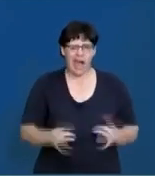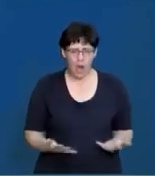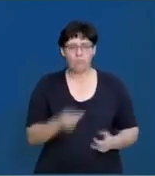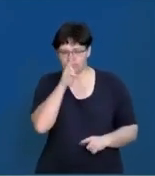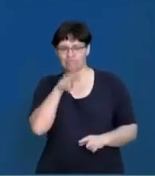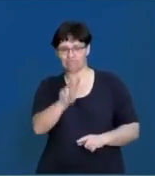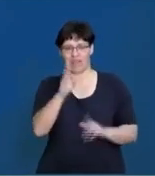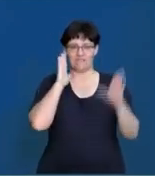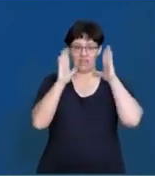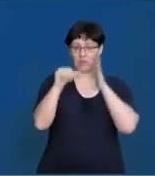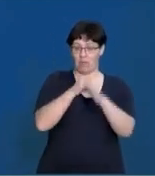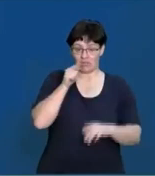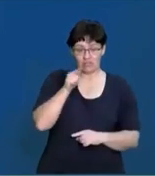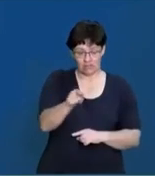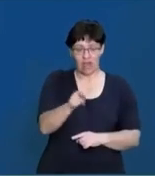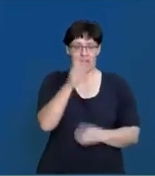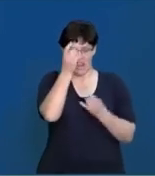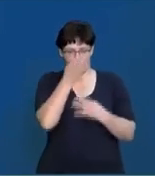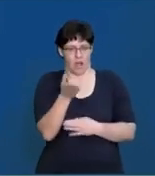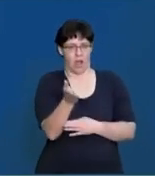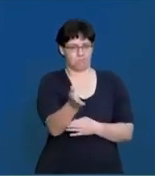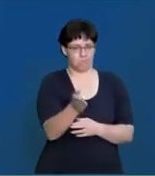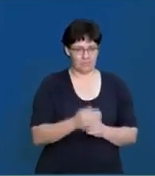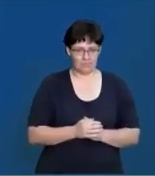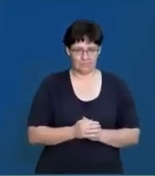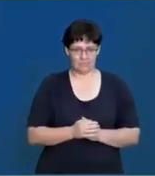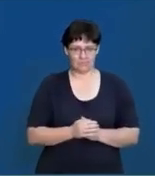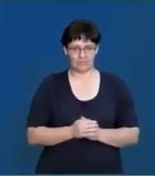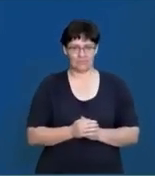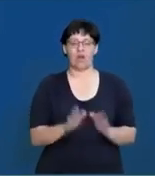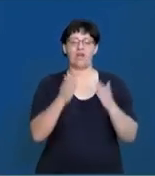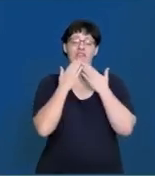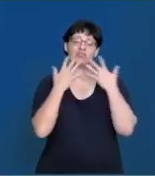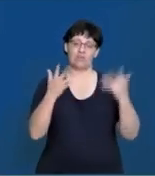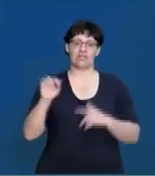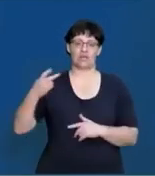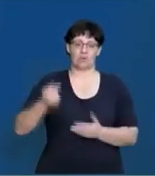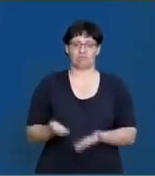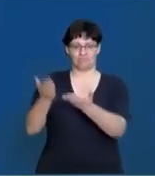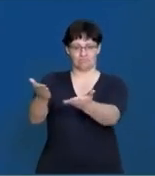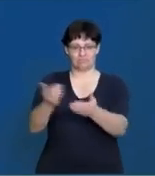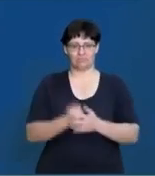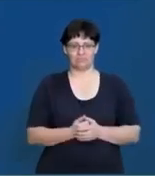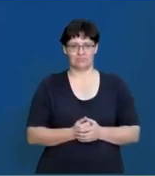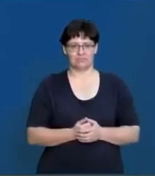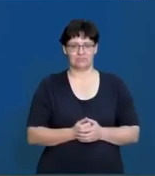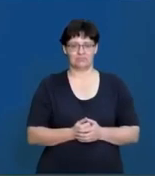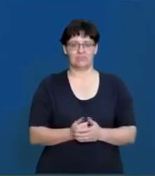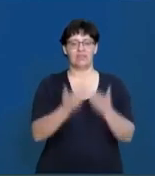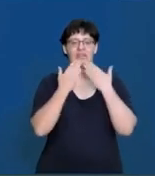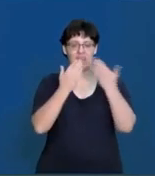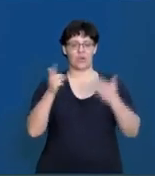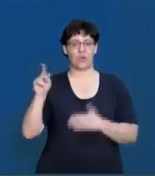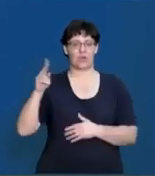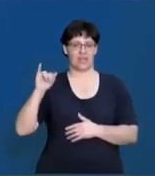enter is head on over to our Facebook page and all of the details will be there. Thank you so much, Tando. Over to you.